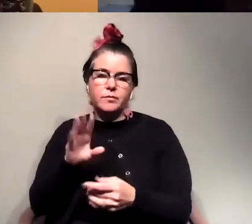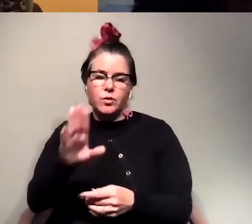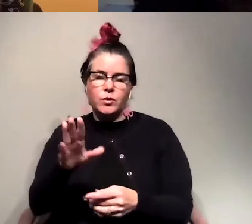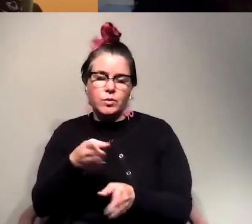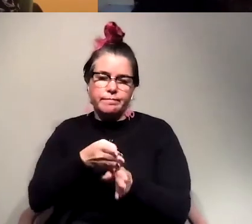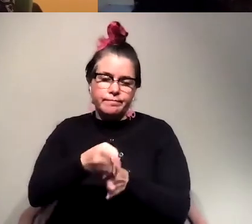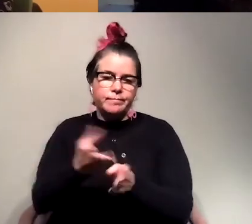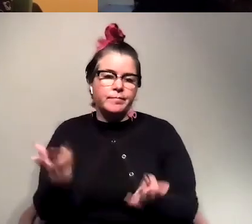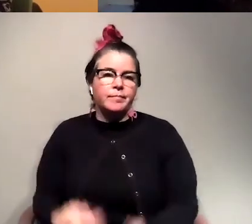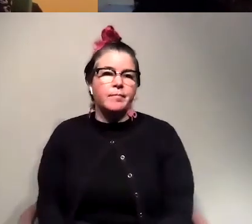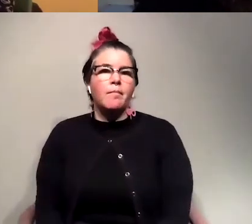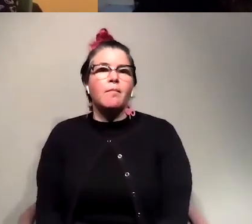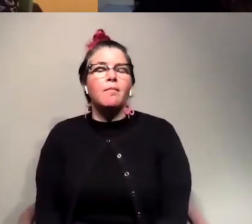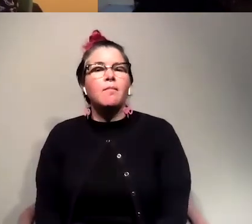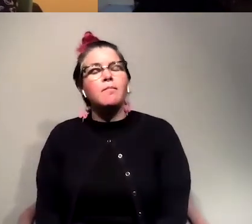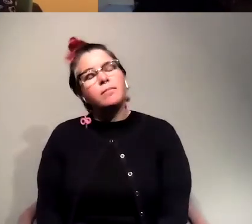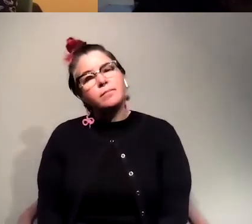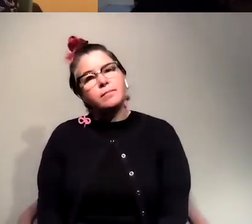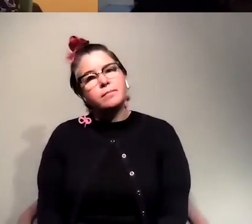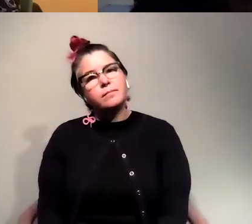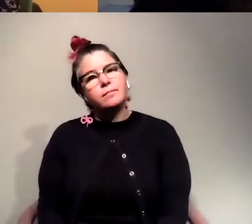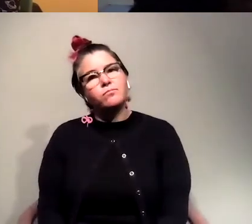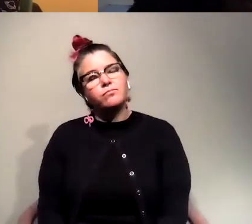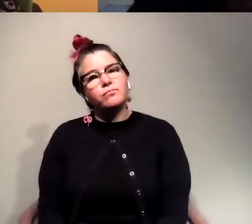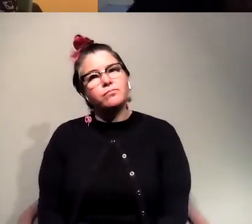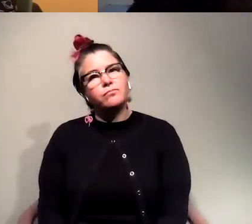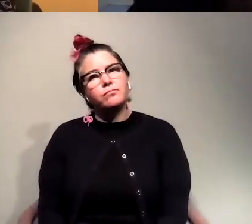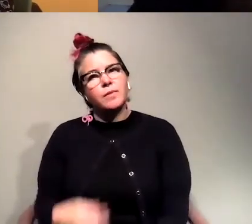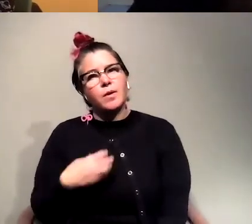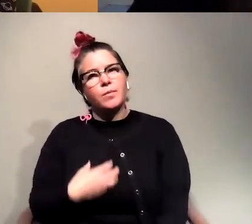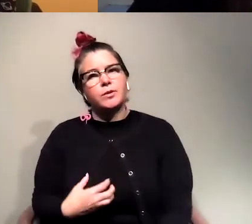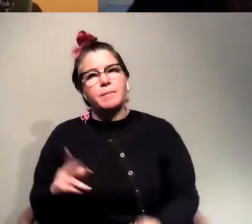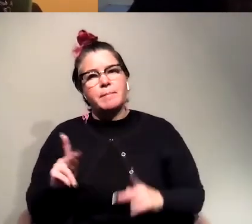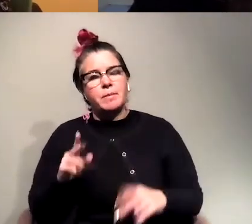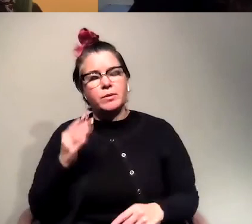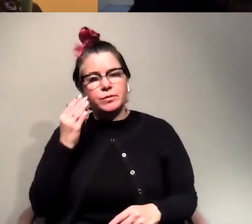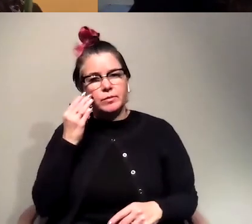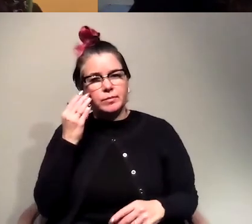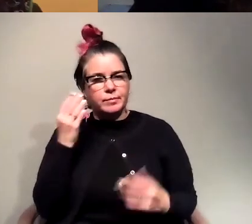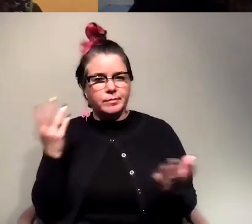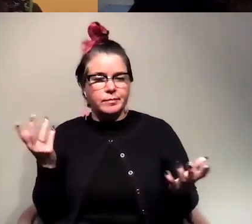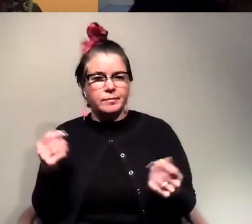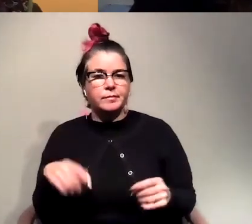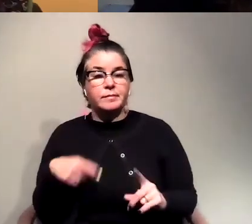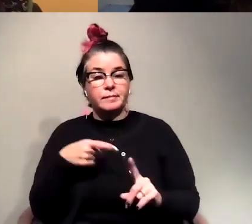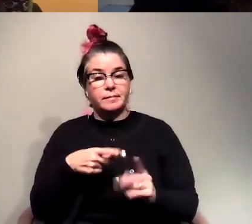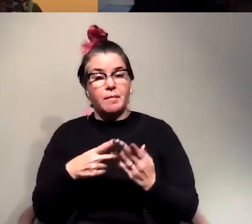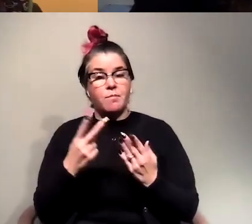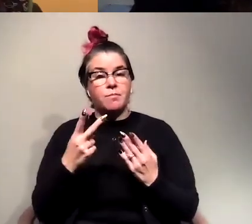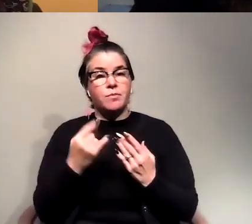expertise? Ooh, I would say I wish people knew that these